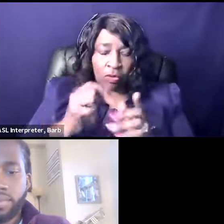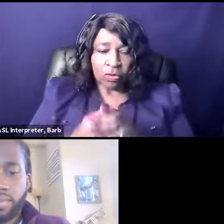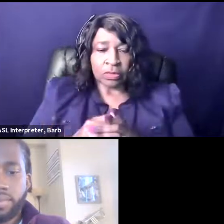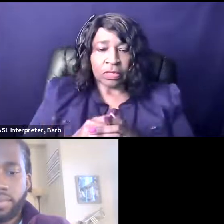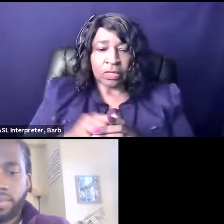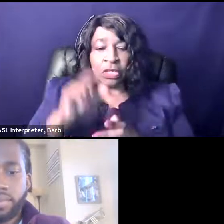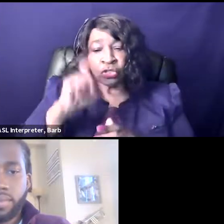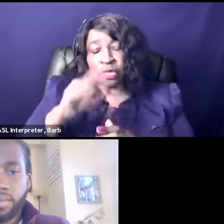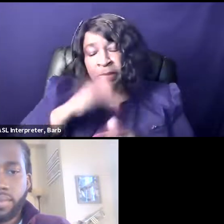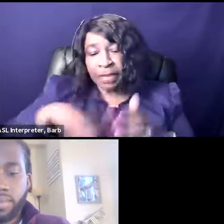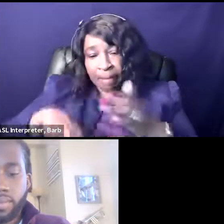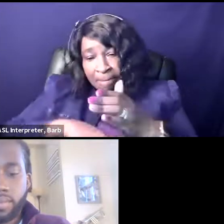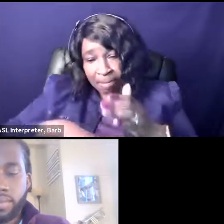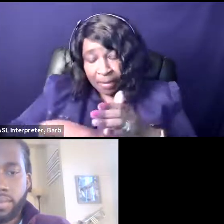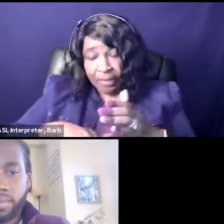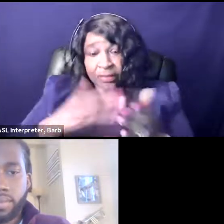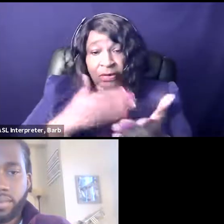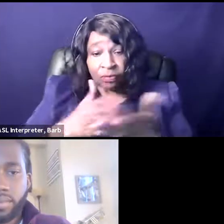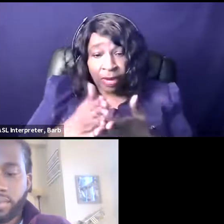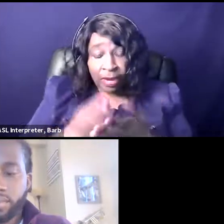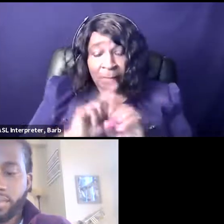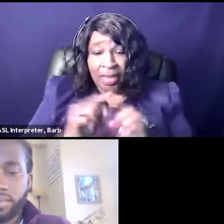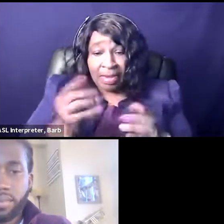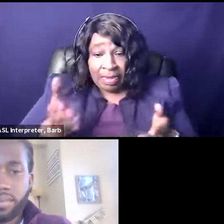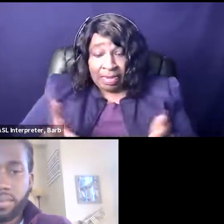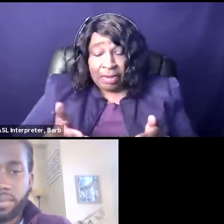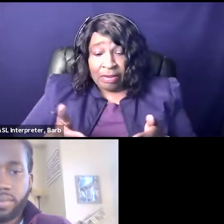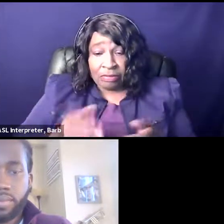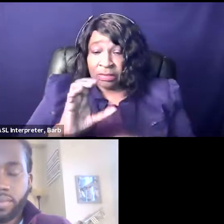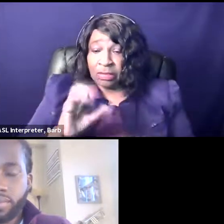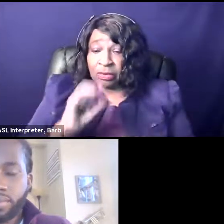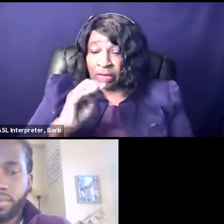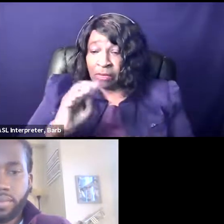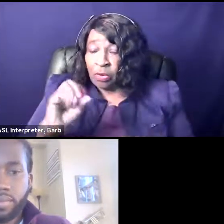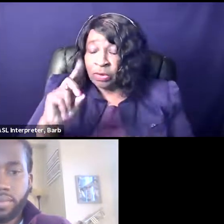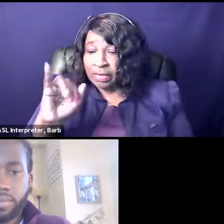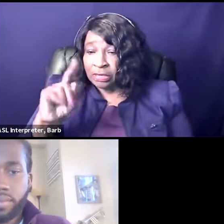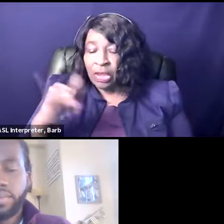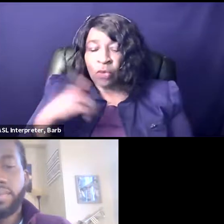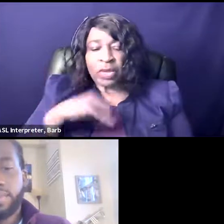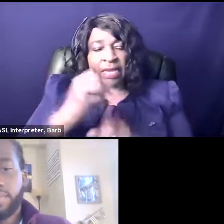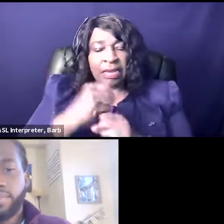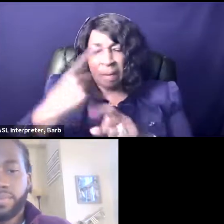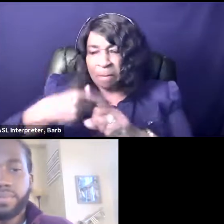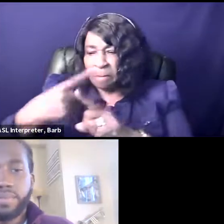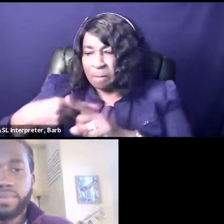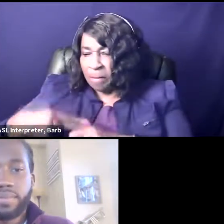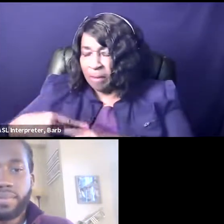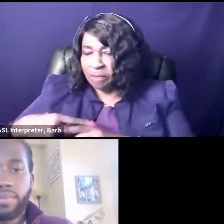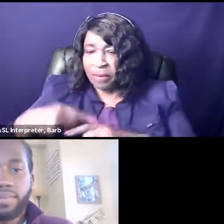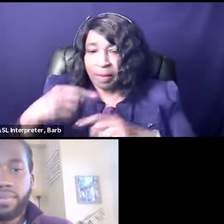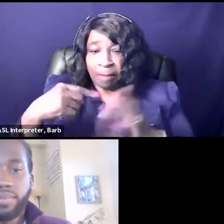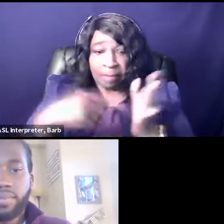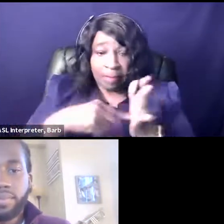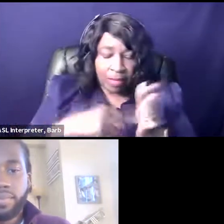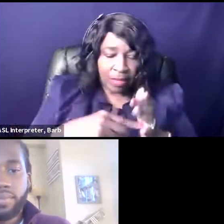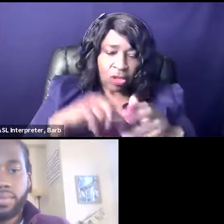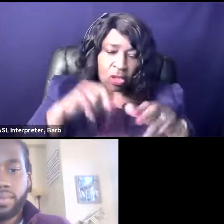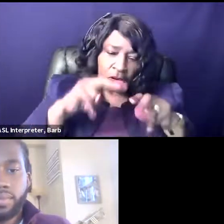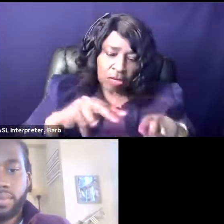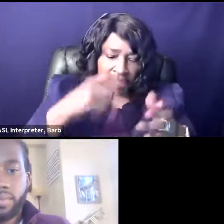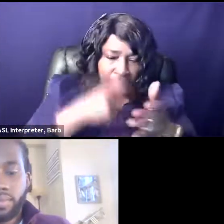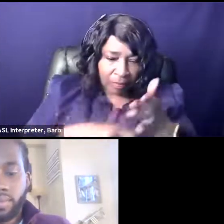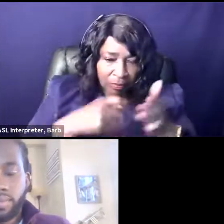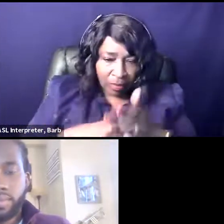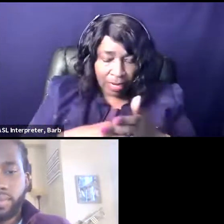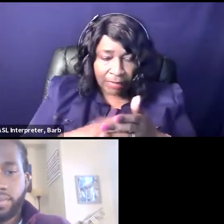basic right. Here it is a commodity, right? We all get our monthly utility bill. We look at the price. Some of us have sticker